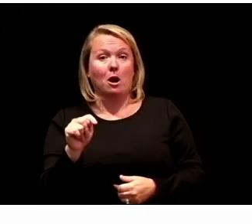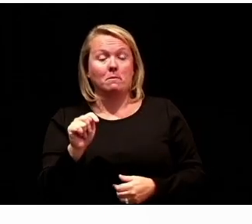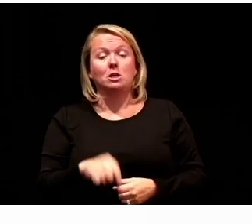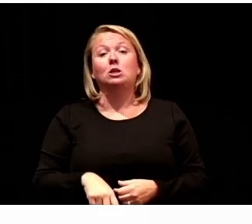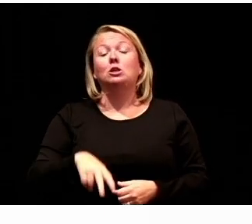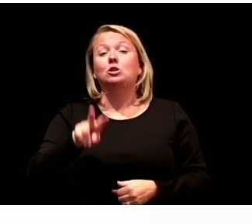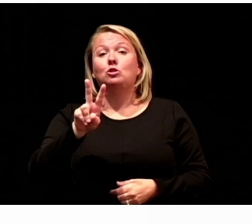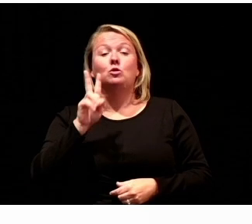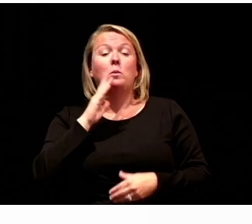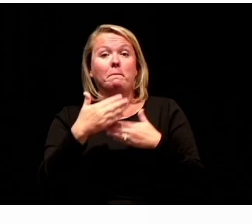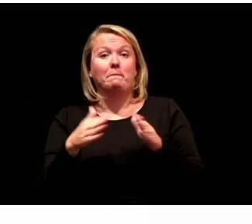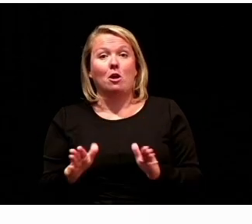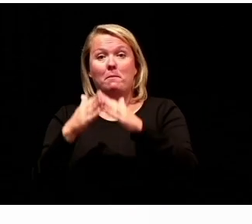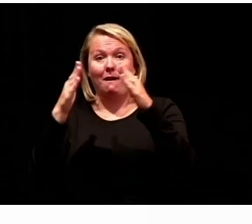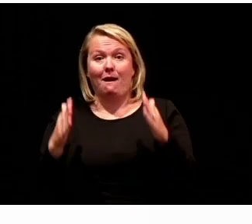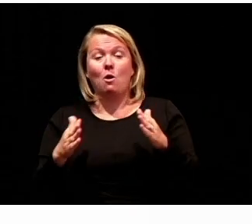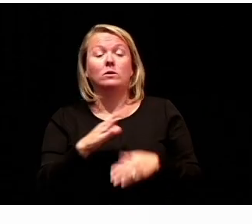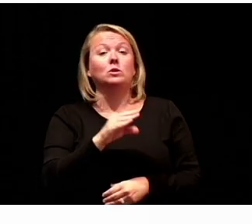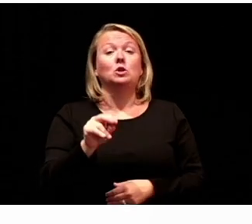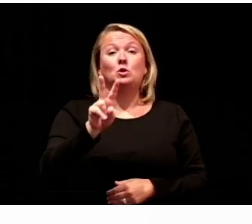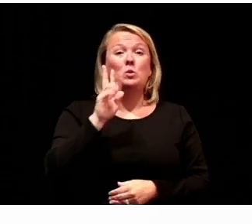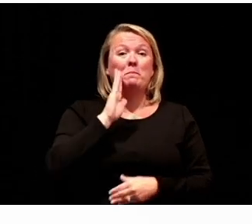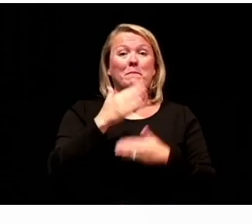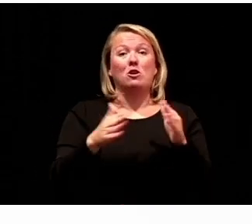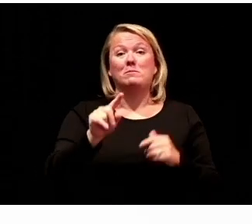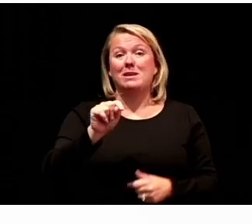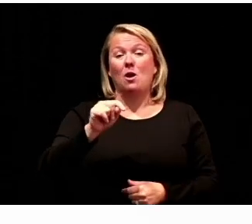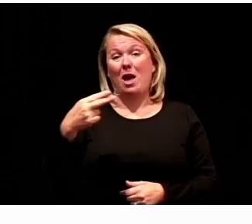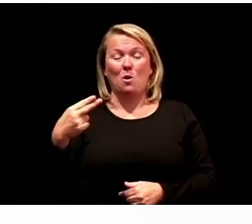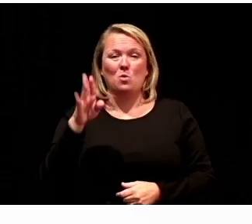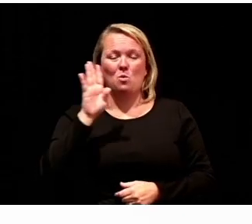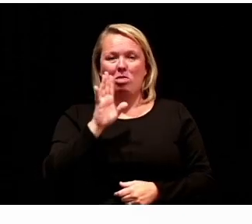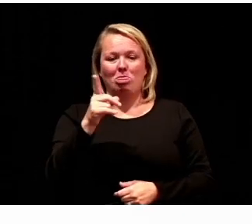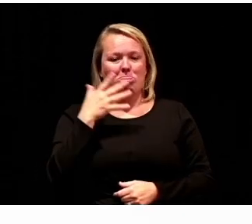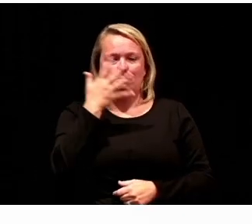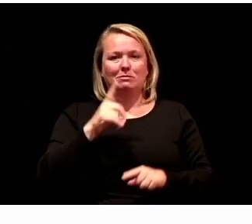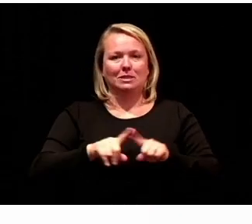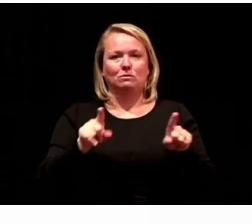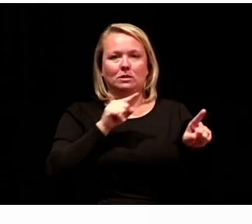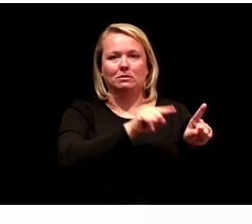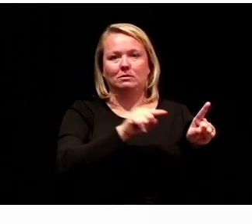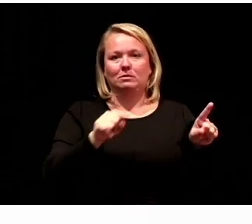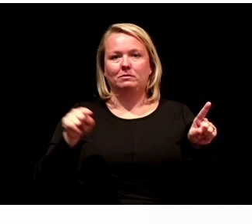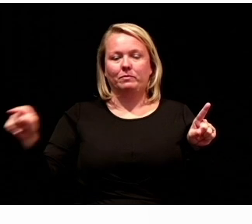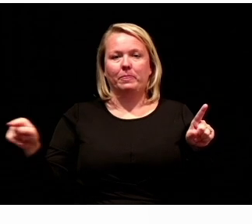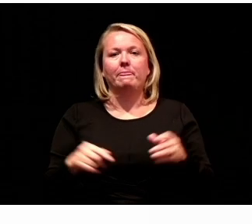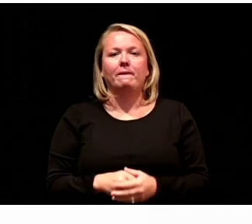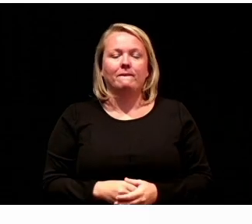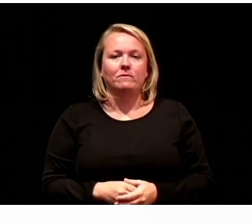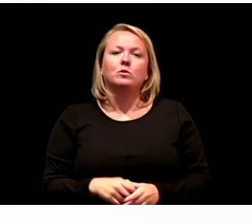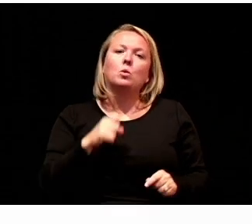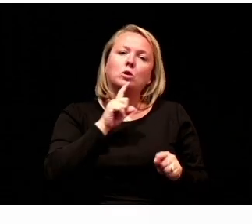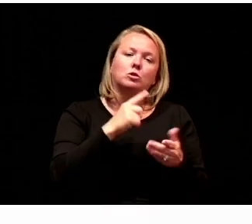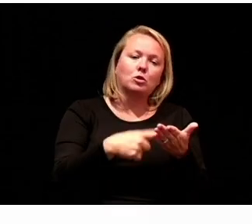or disproportionate impact on families with children, is the Department of Housing and Urban Development, or HUD's Keating Memorandum, or you'll